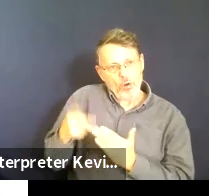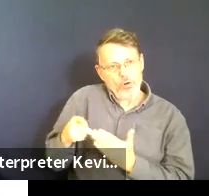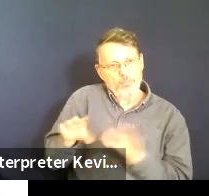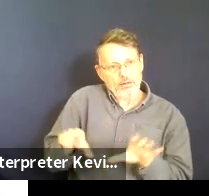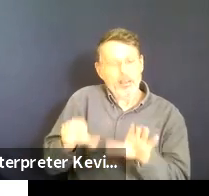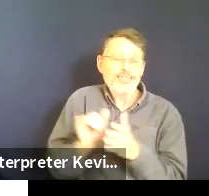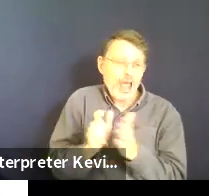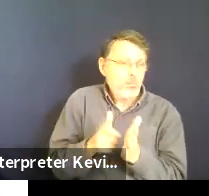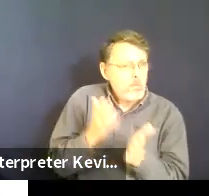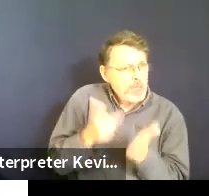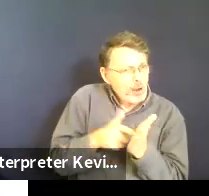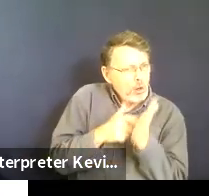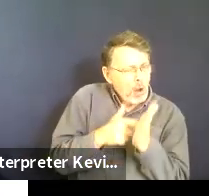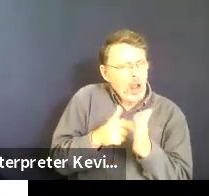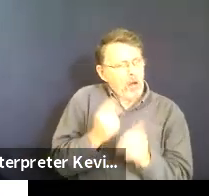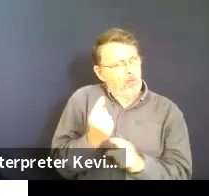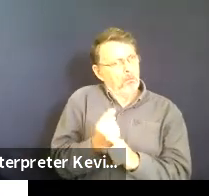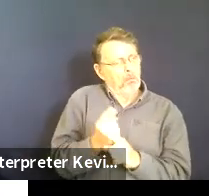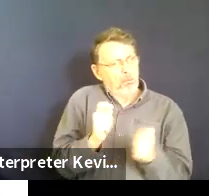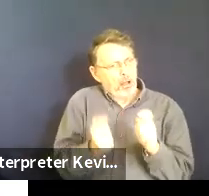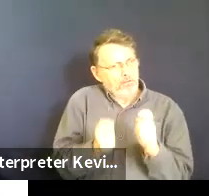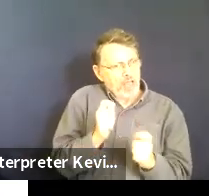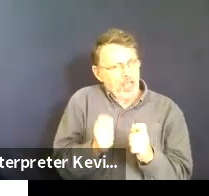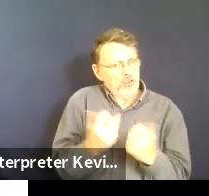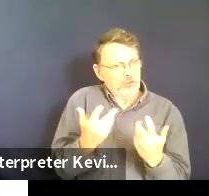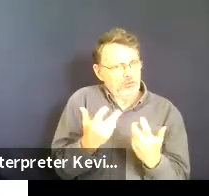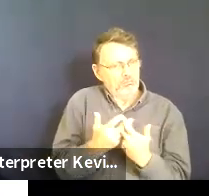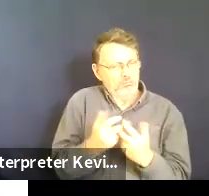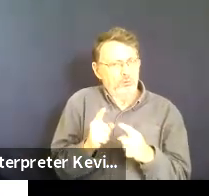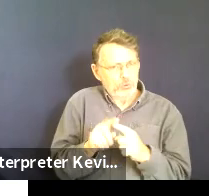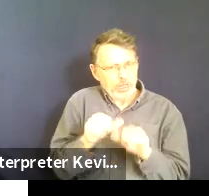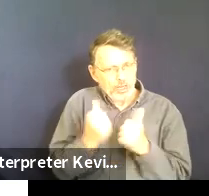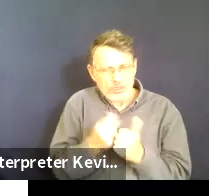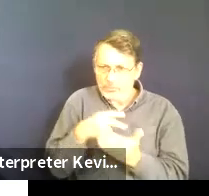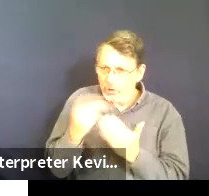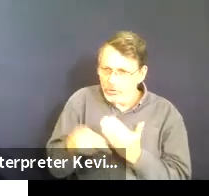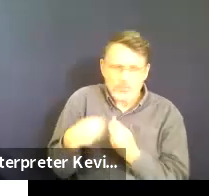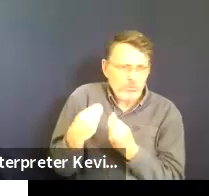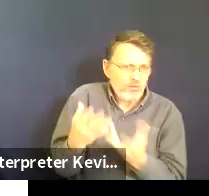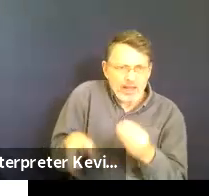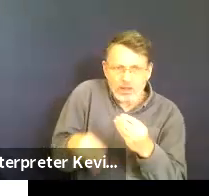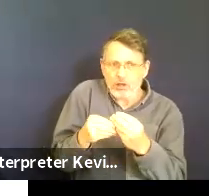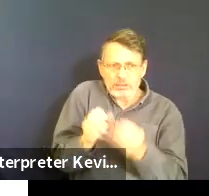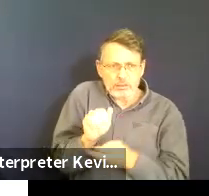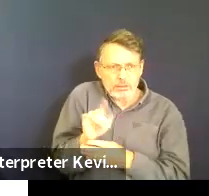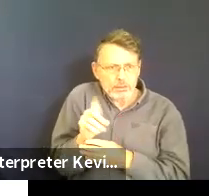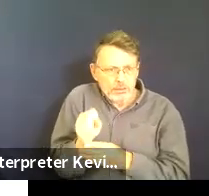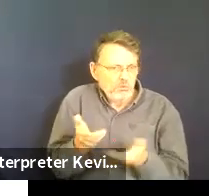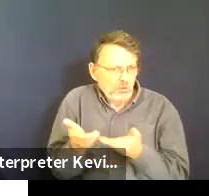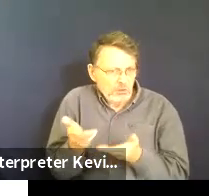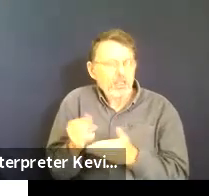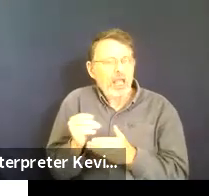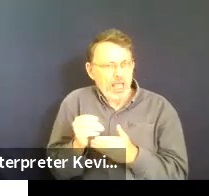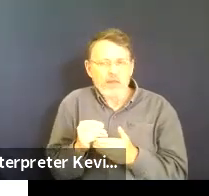usual modifications to an agency's services or programs, the provision of auxiliary aids and services, and prohibiting criteria